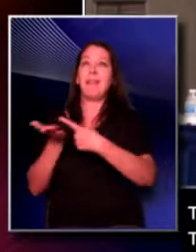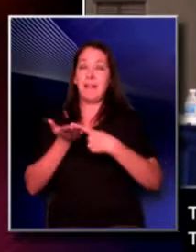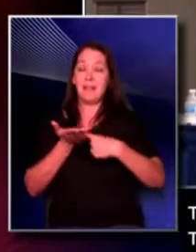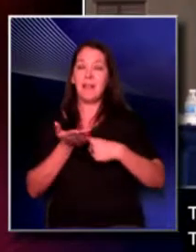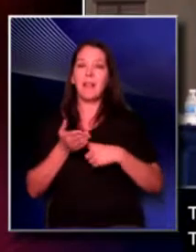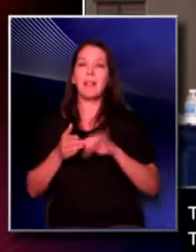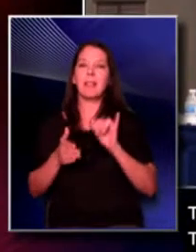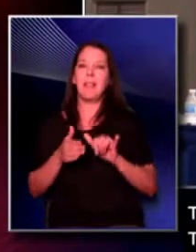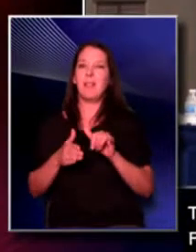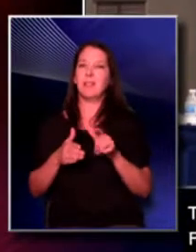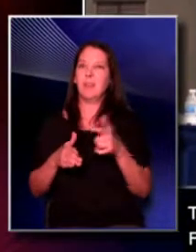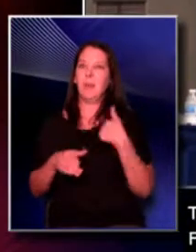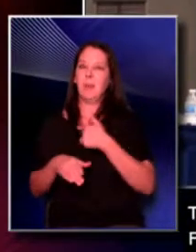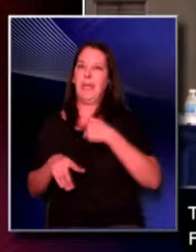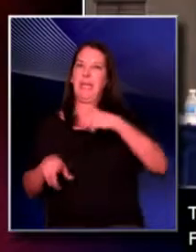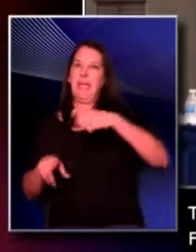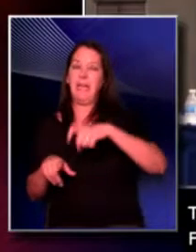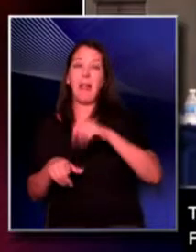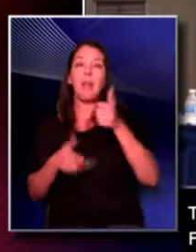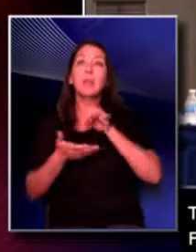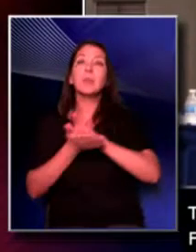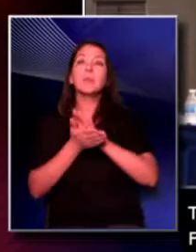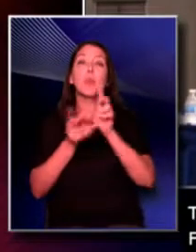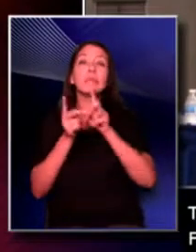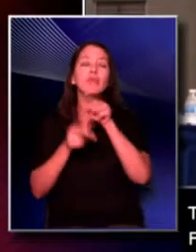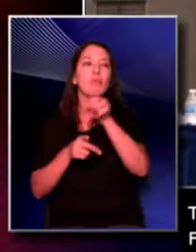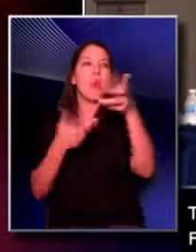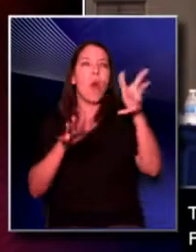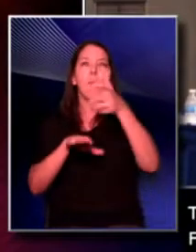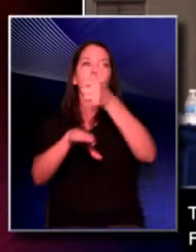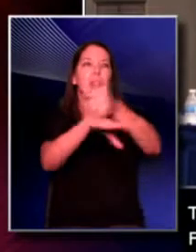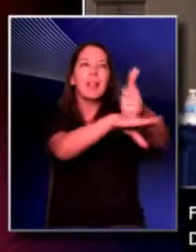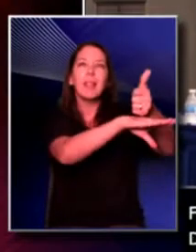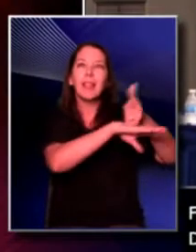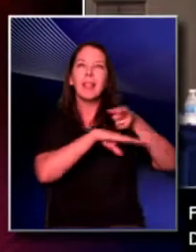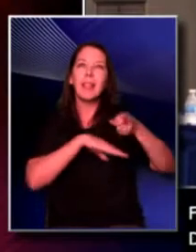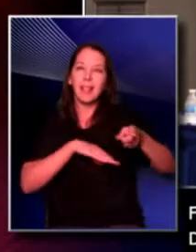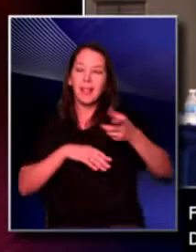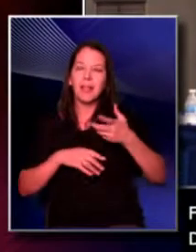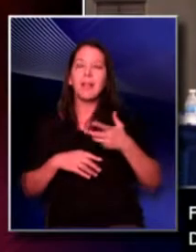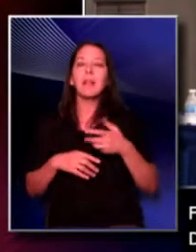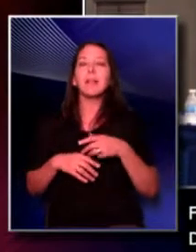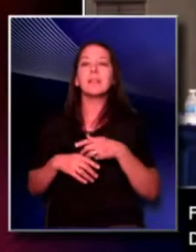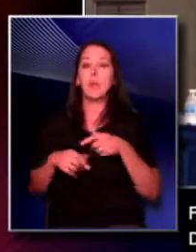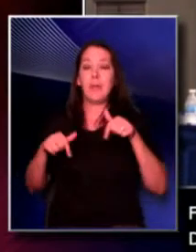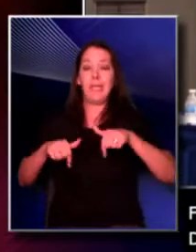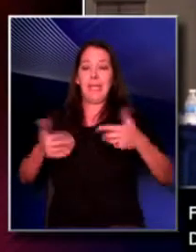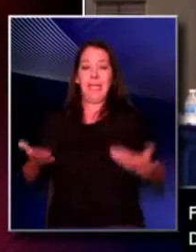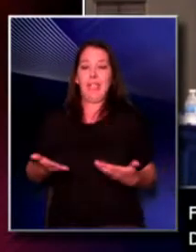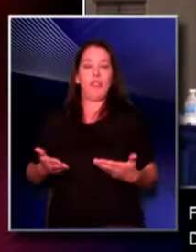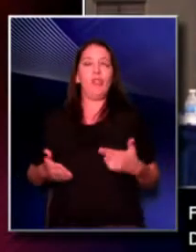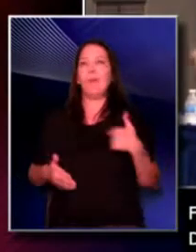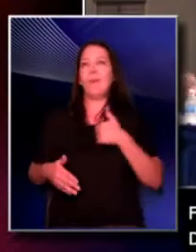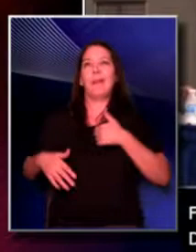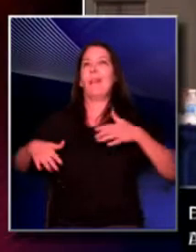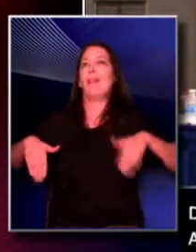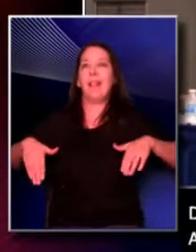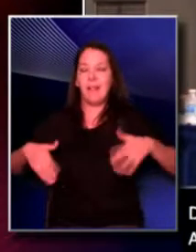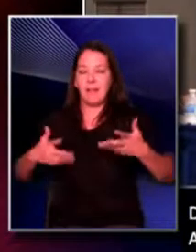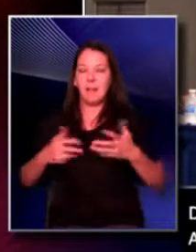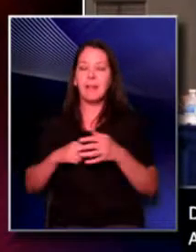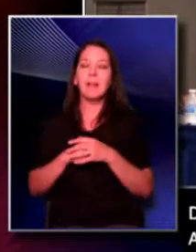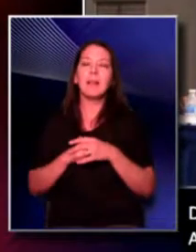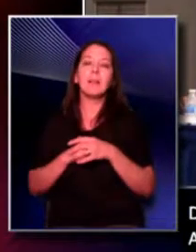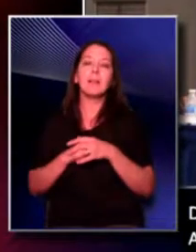other school districts already have in place, and they're not here yet. So we're having